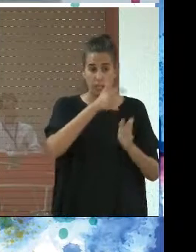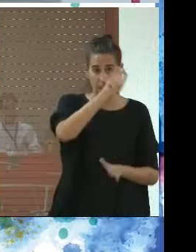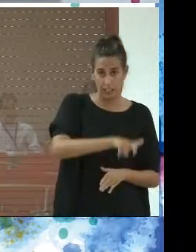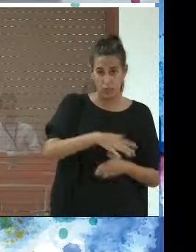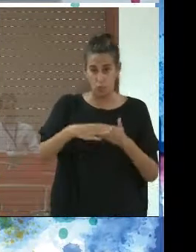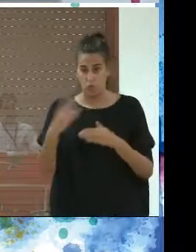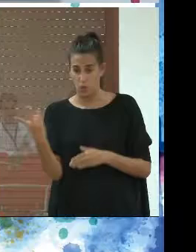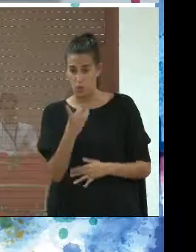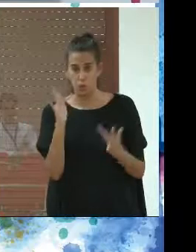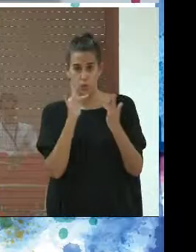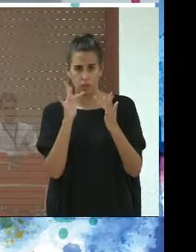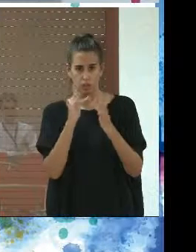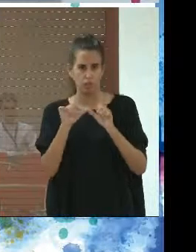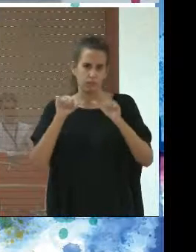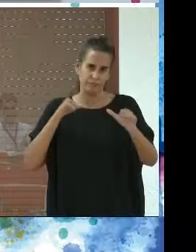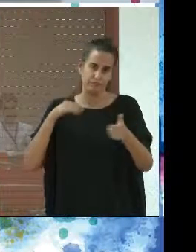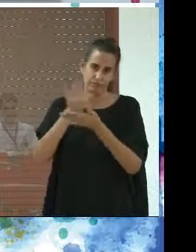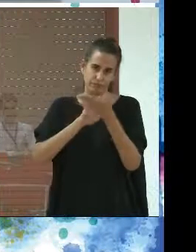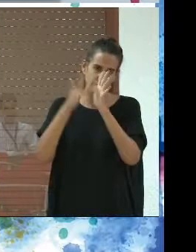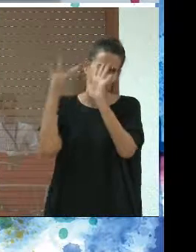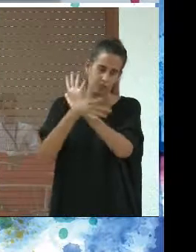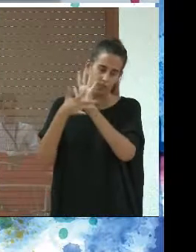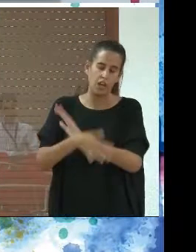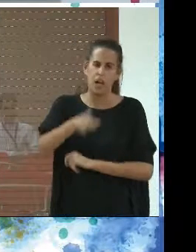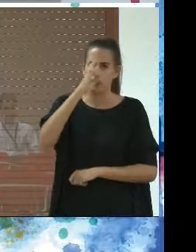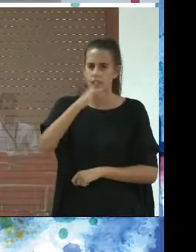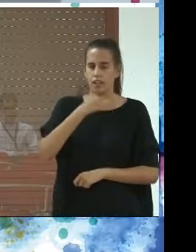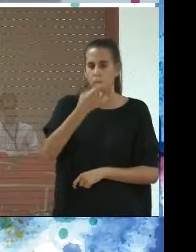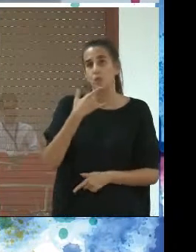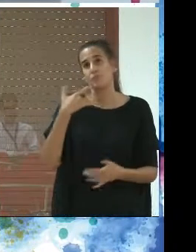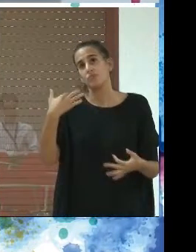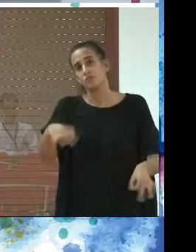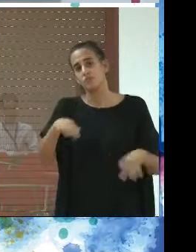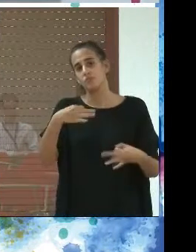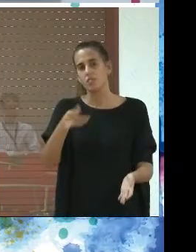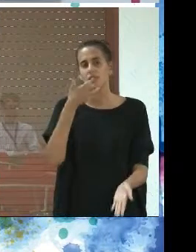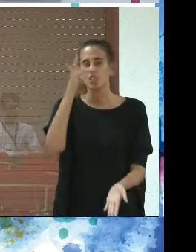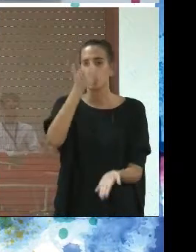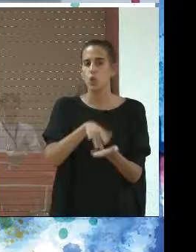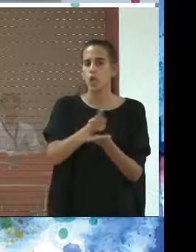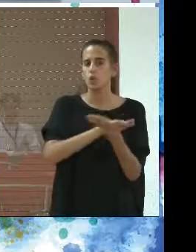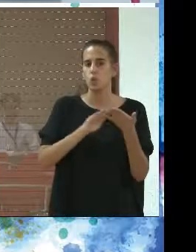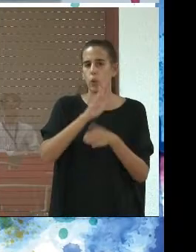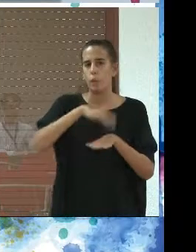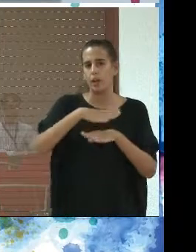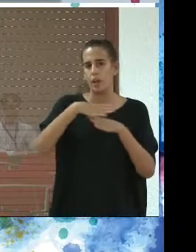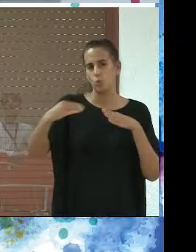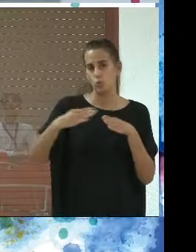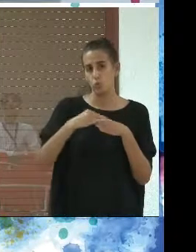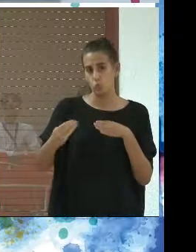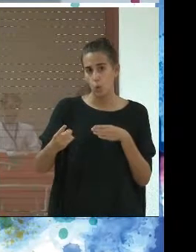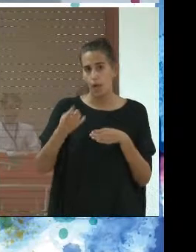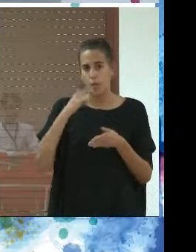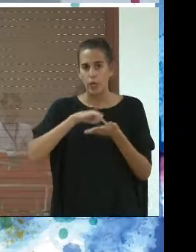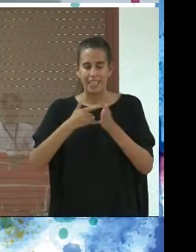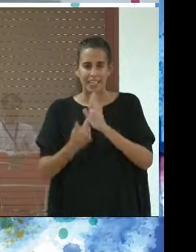the relationship between the technician and the user is something we've talked about for a long time. We said before, when we come up with a solution for a